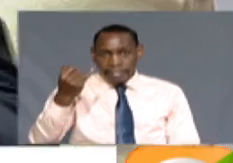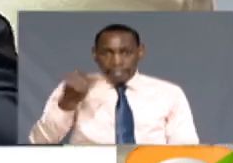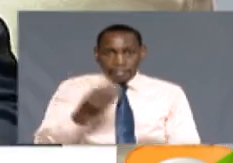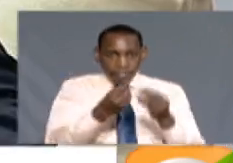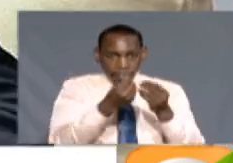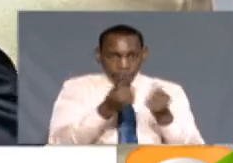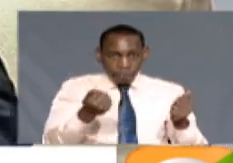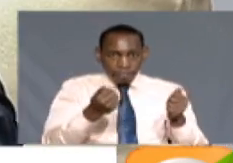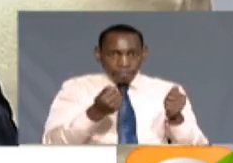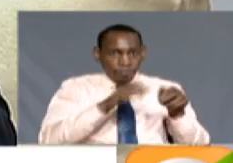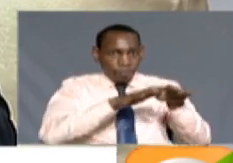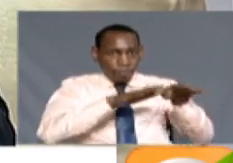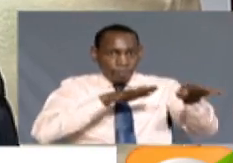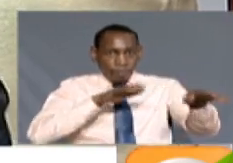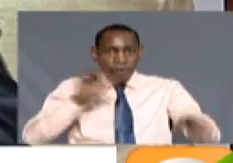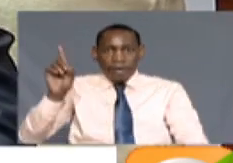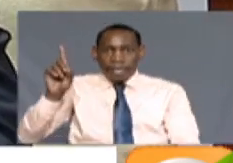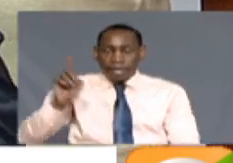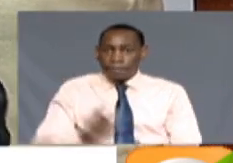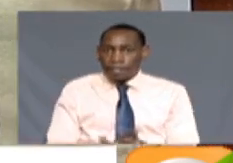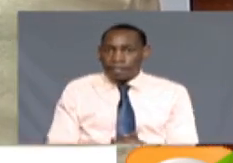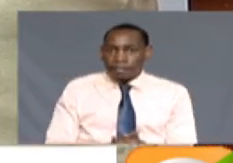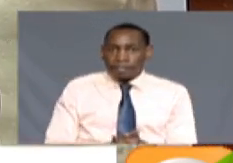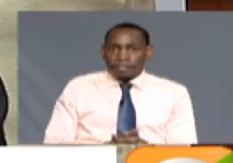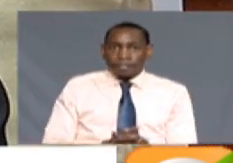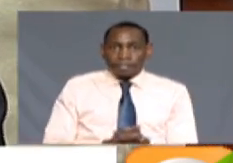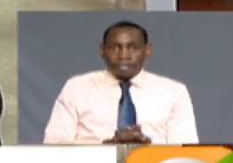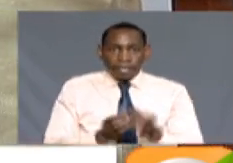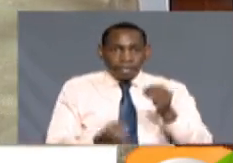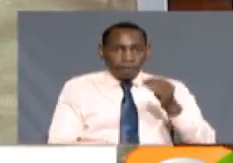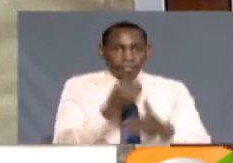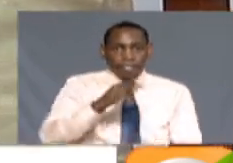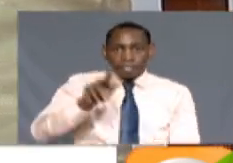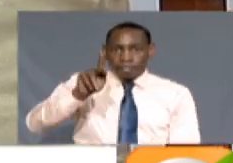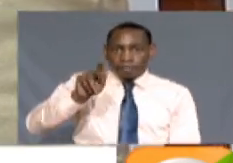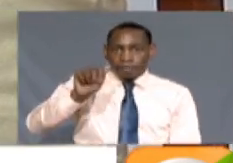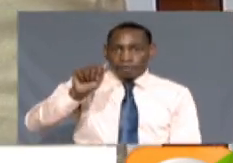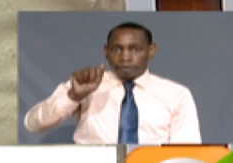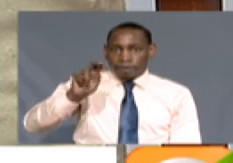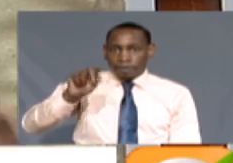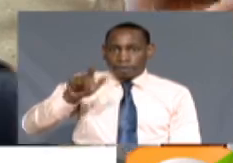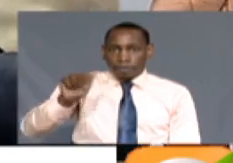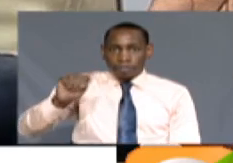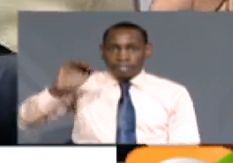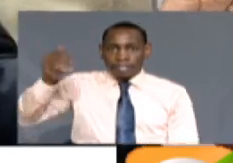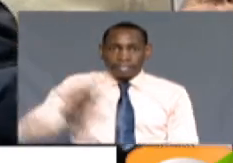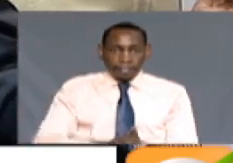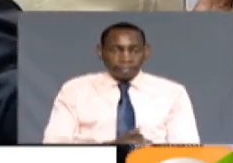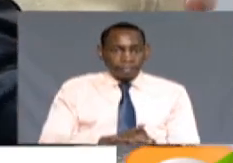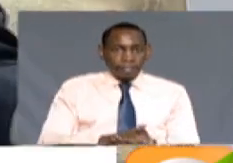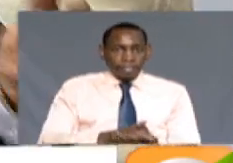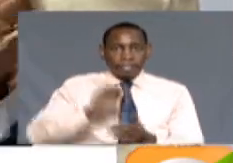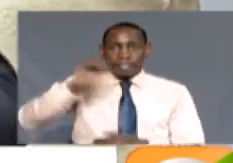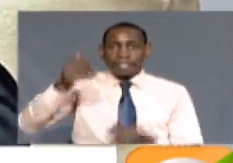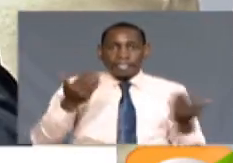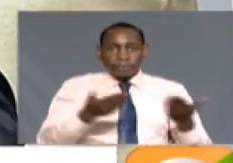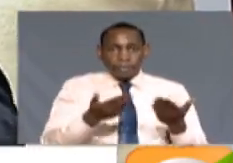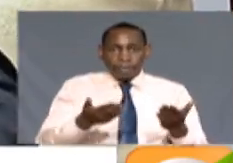decongesting Nairobi. Mm. Do you know that? No. By coming up with Konza City. Yes, Konza. Where's Konza City? It's nowhere.